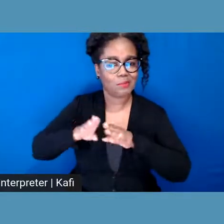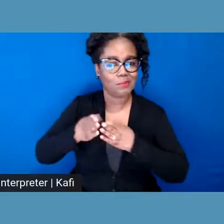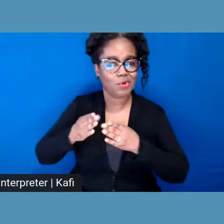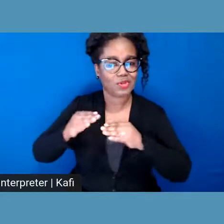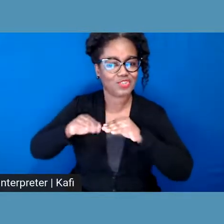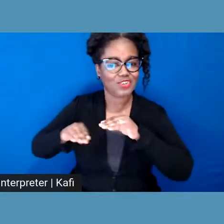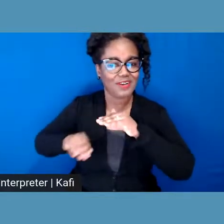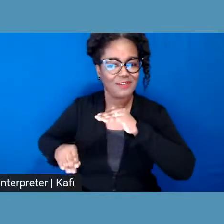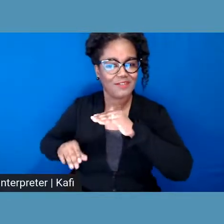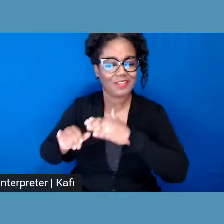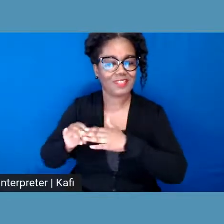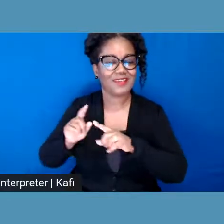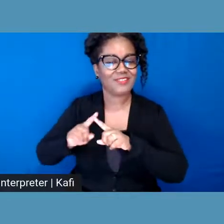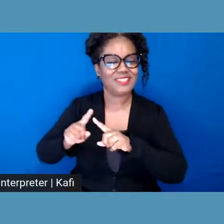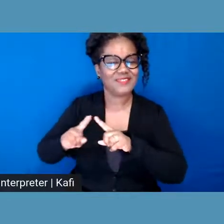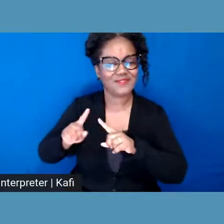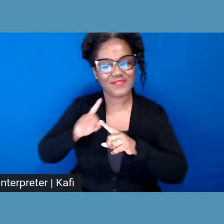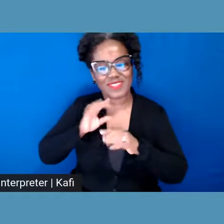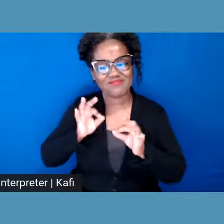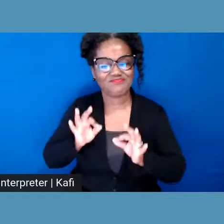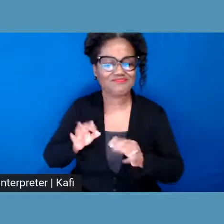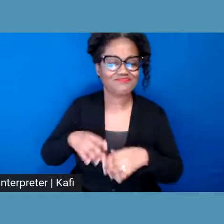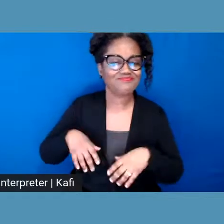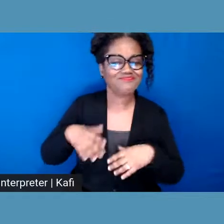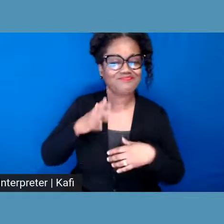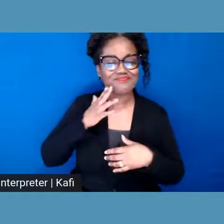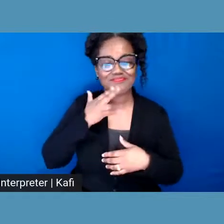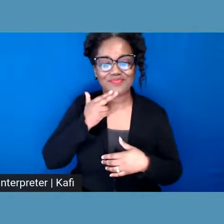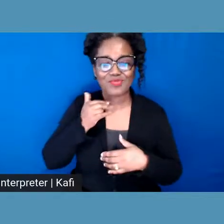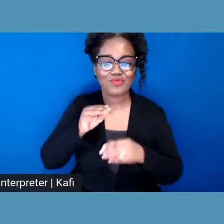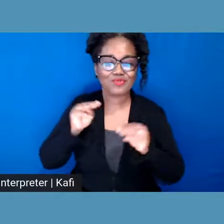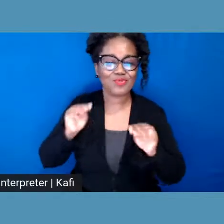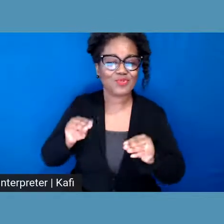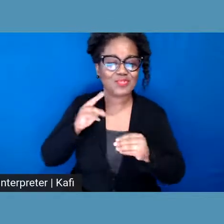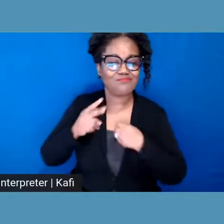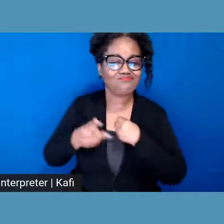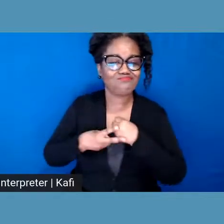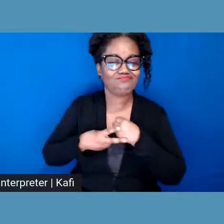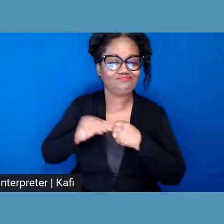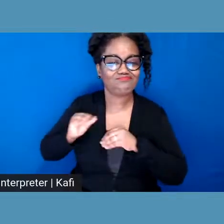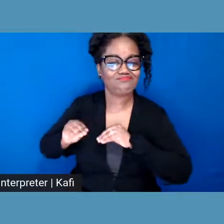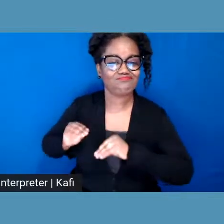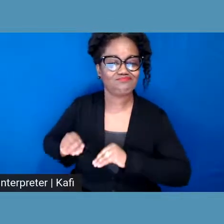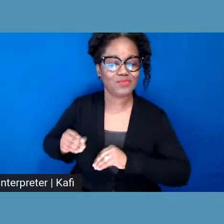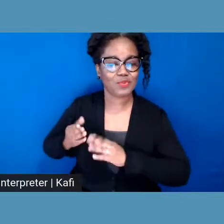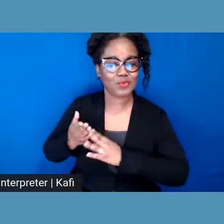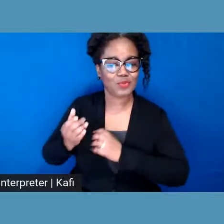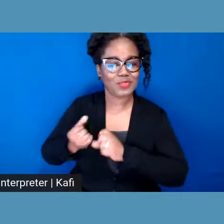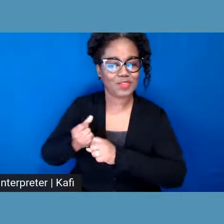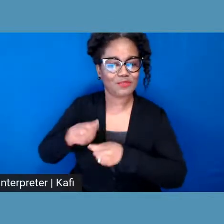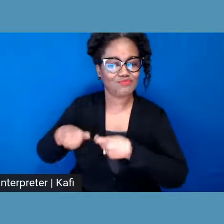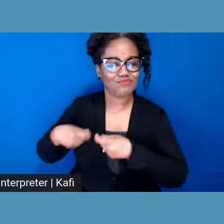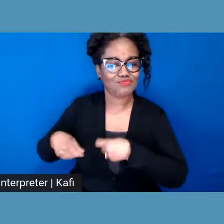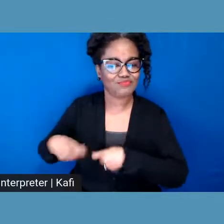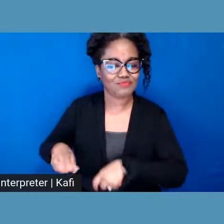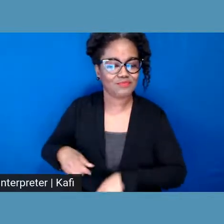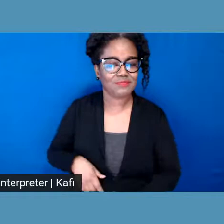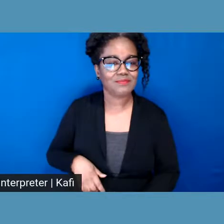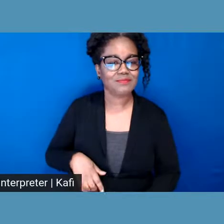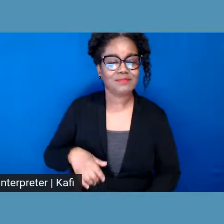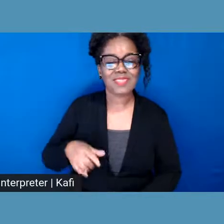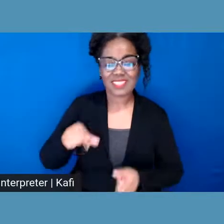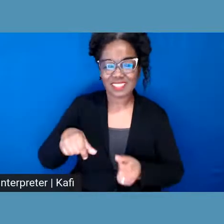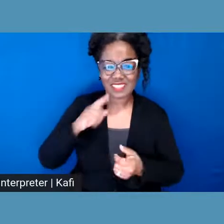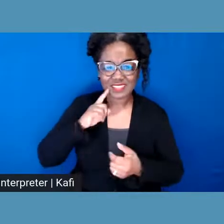This topic was chosen because many museums and archives and cultural institutions have digital collections or have collections that they